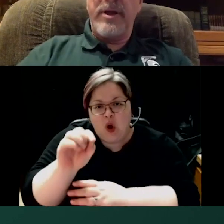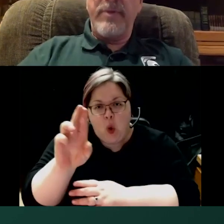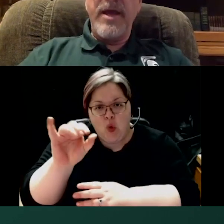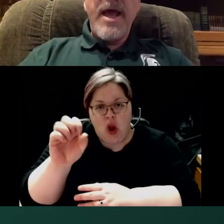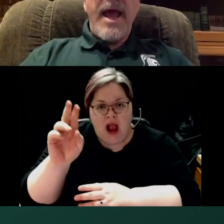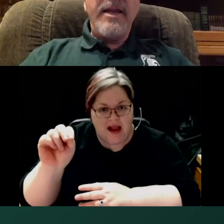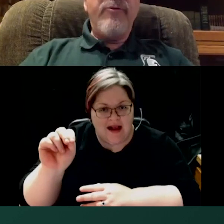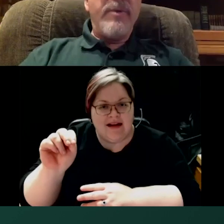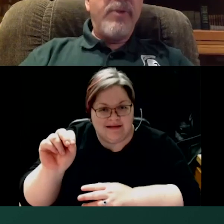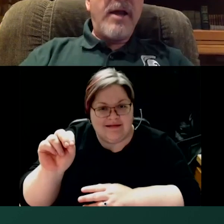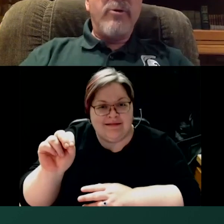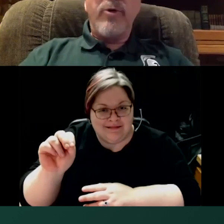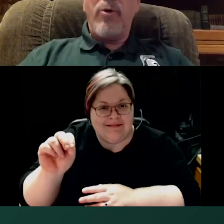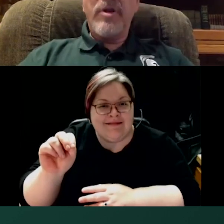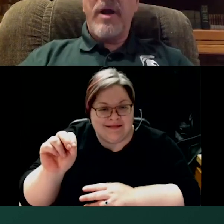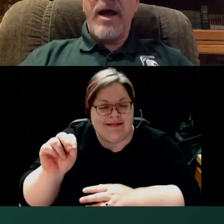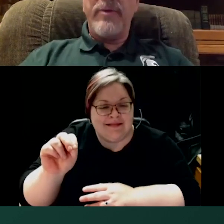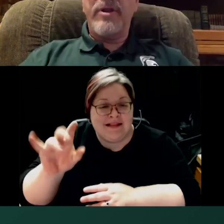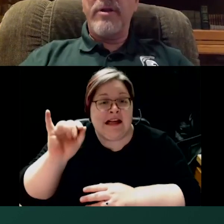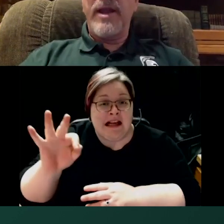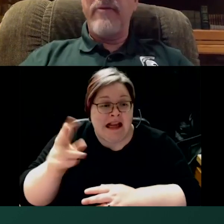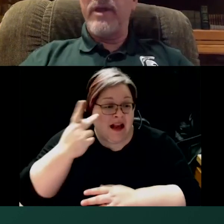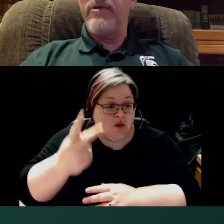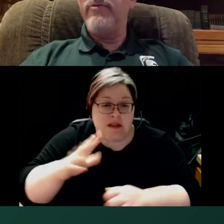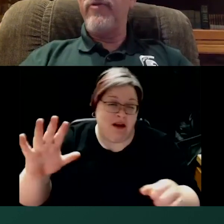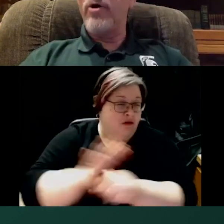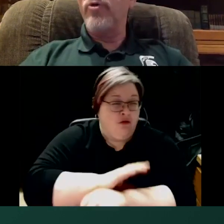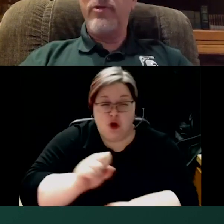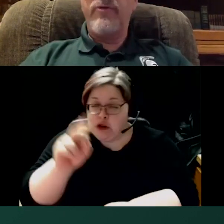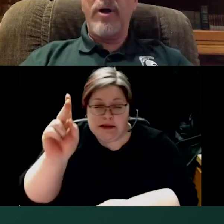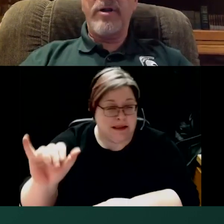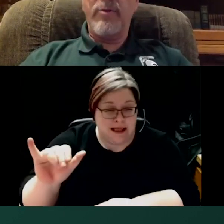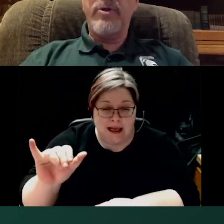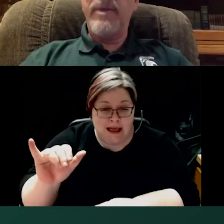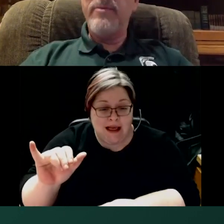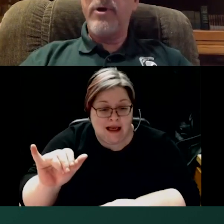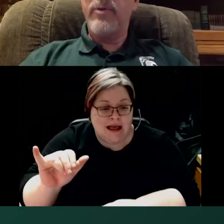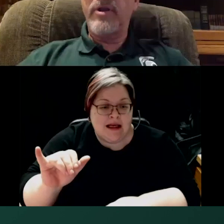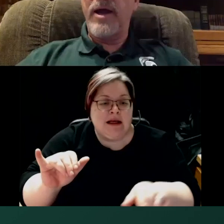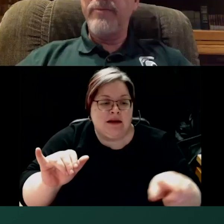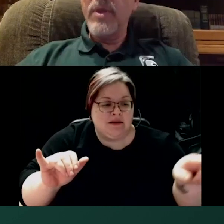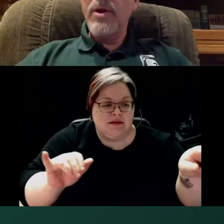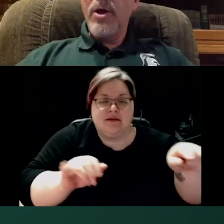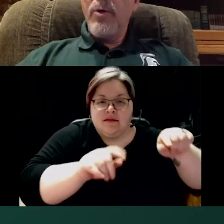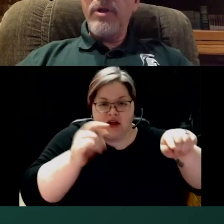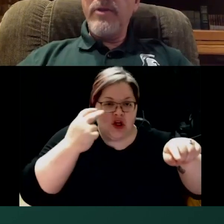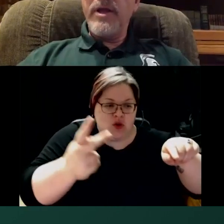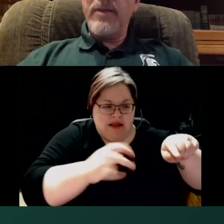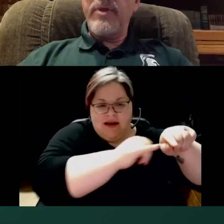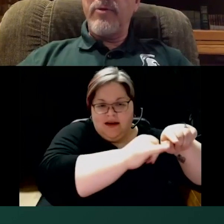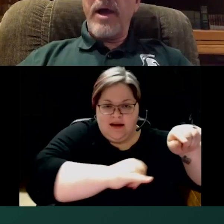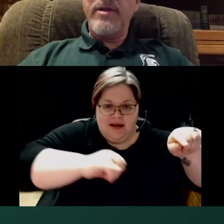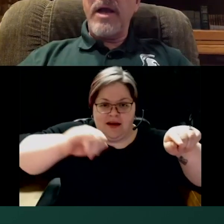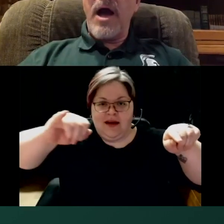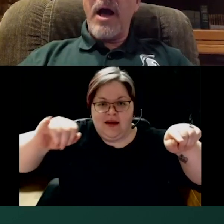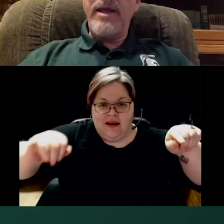below the ecliptic. And if we plot out the whole sky, this doesn't have like far north and far south, but the main part of the sky, we see the